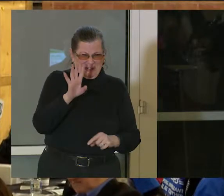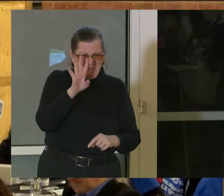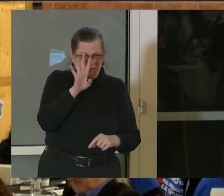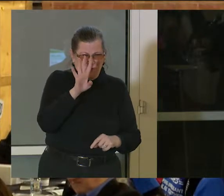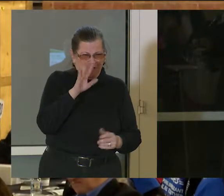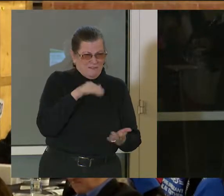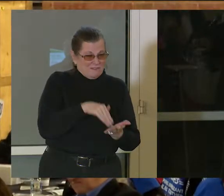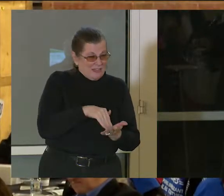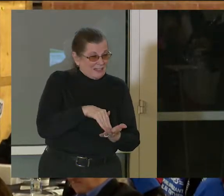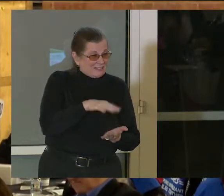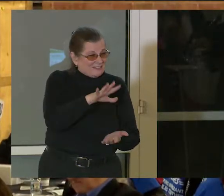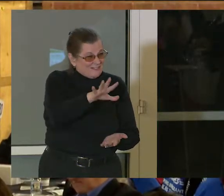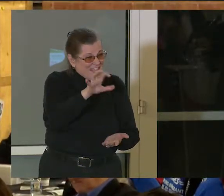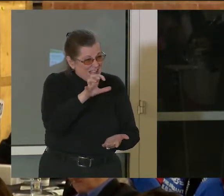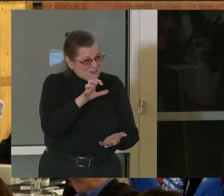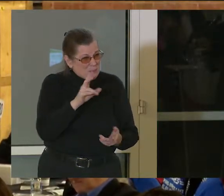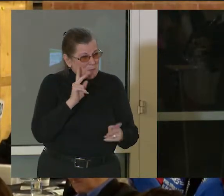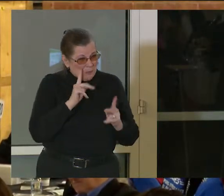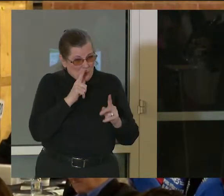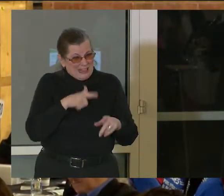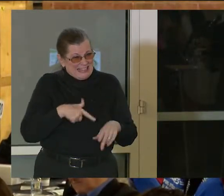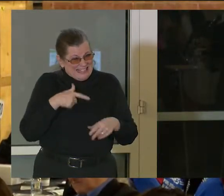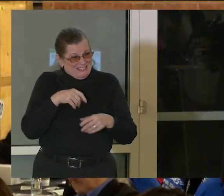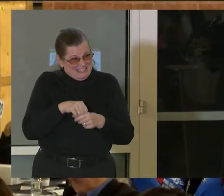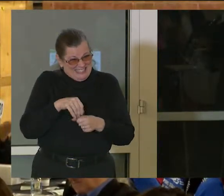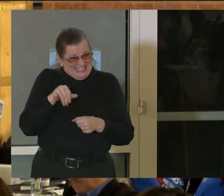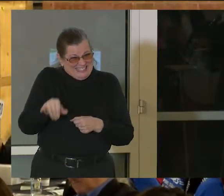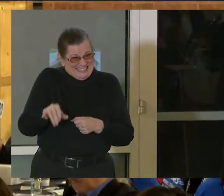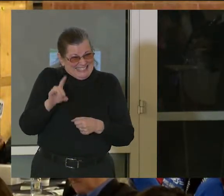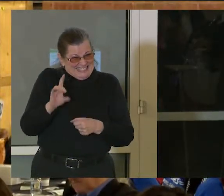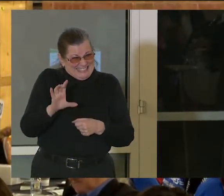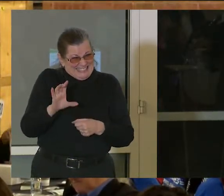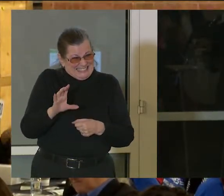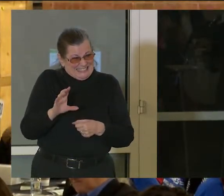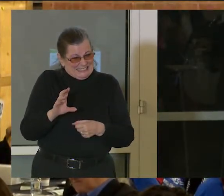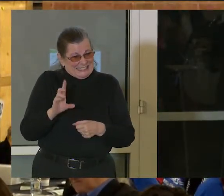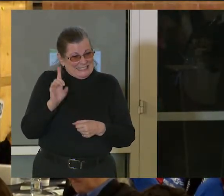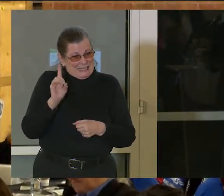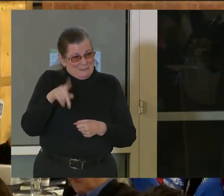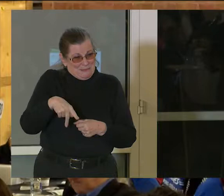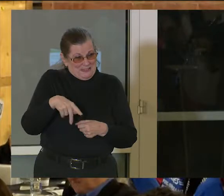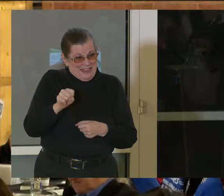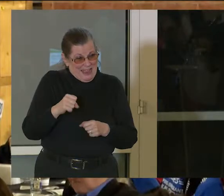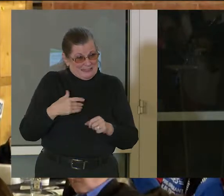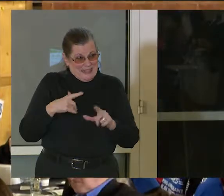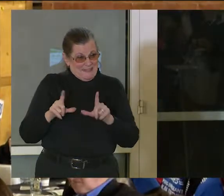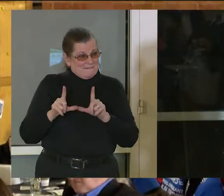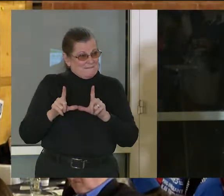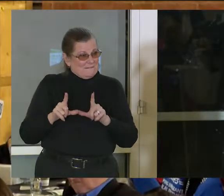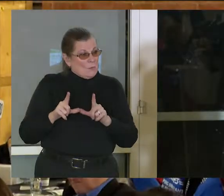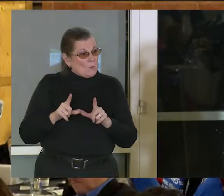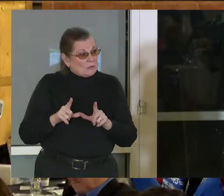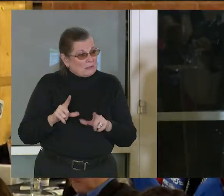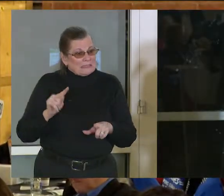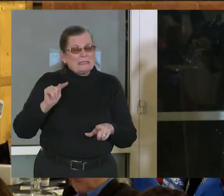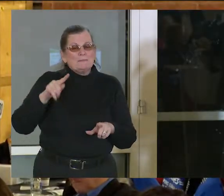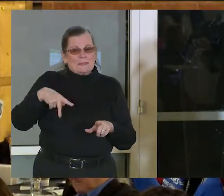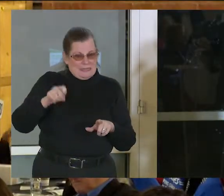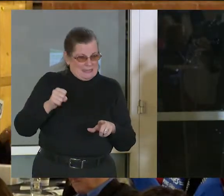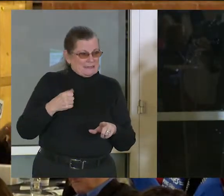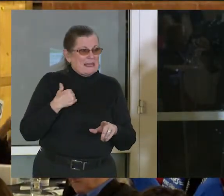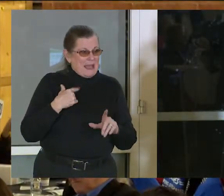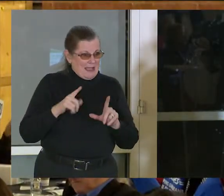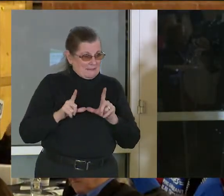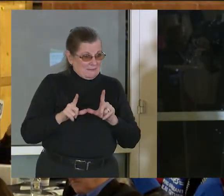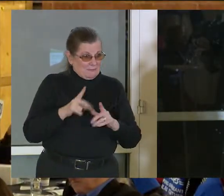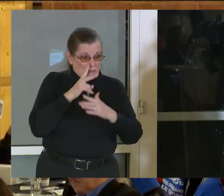residents in this city are TPS holders and we have no idea what's about to happen to them in a matter of months, current TPS holders are